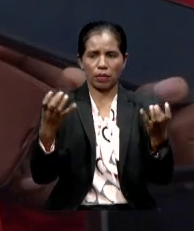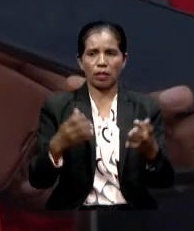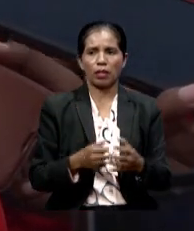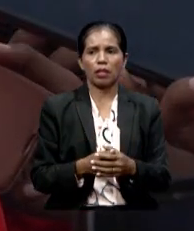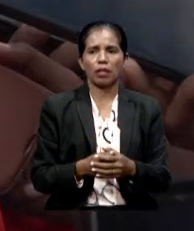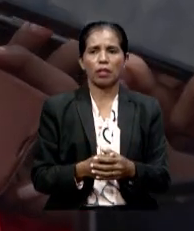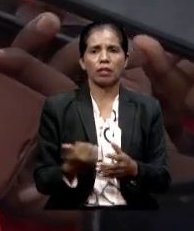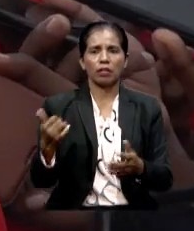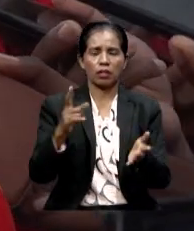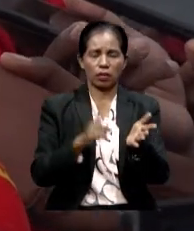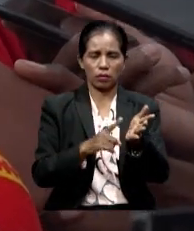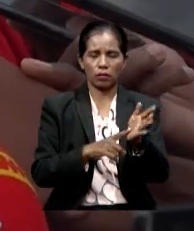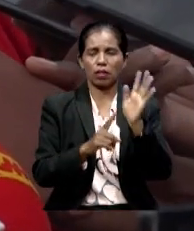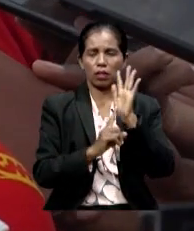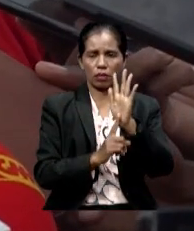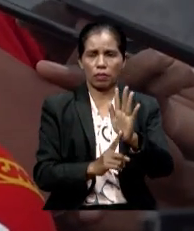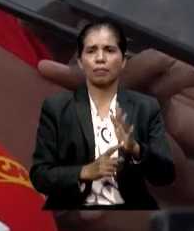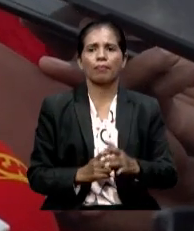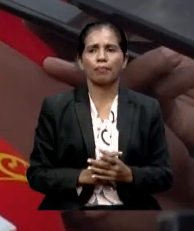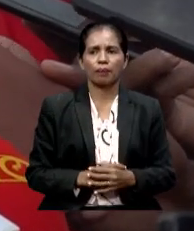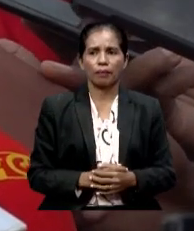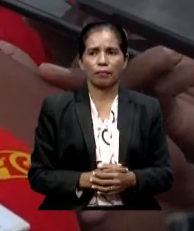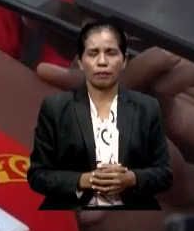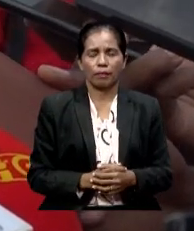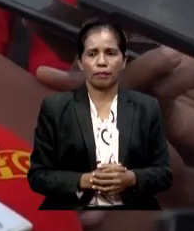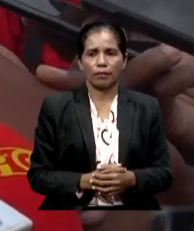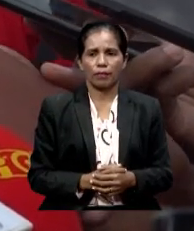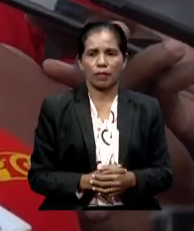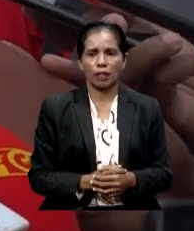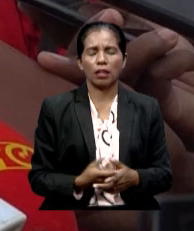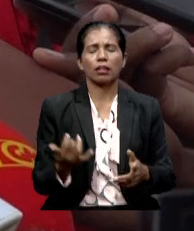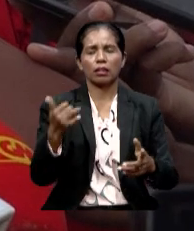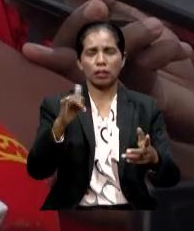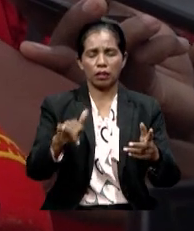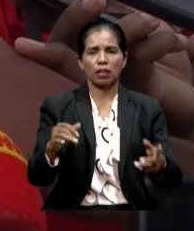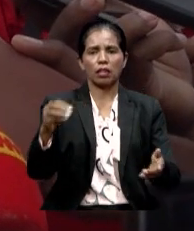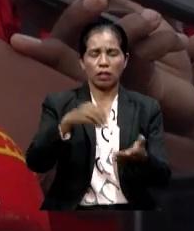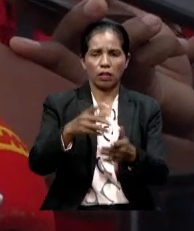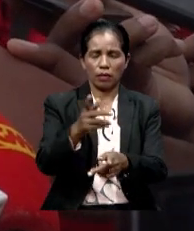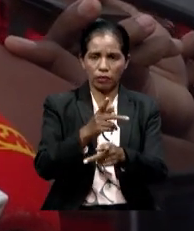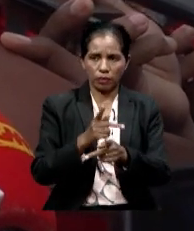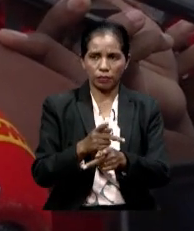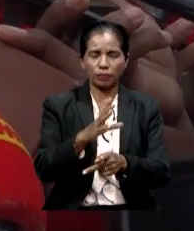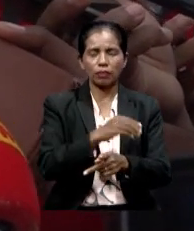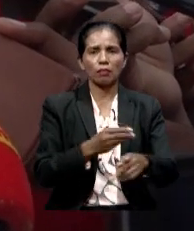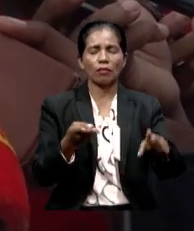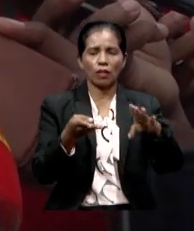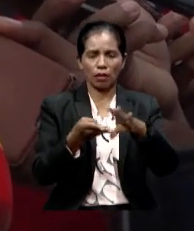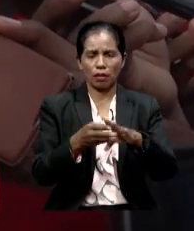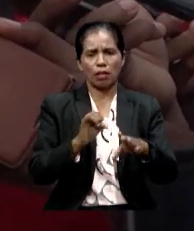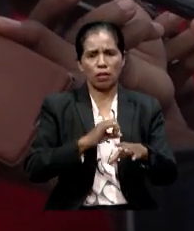Ohin sinia diskurso hato. I tanto sira asegura ona ho bank garanti Hanoi